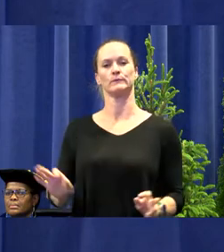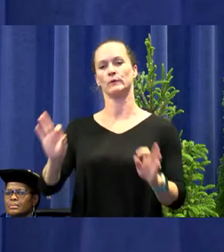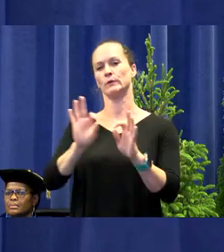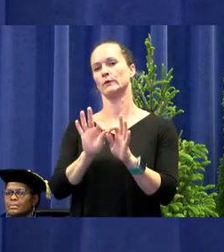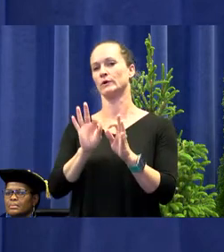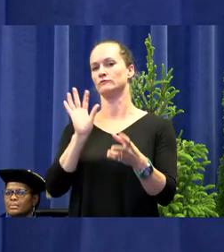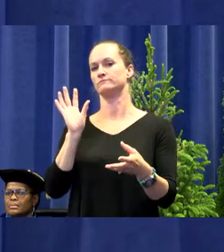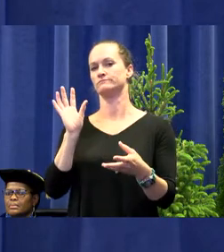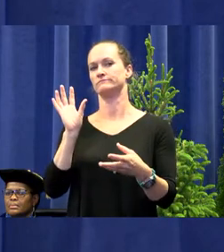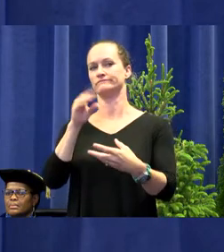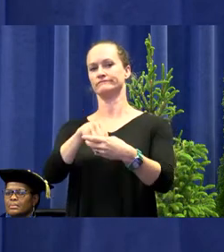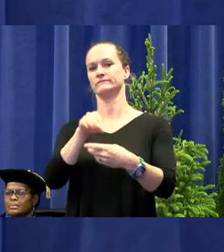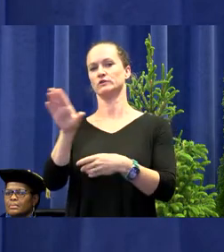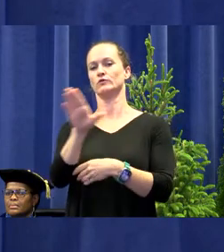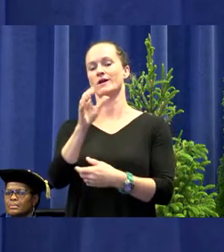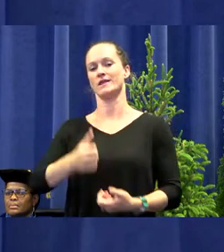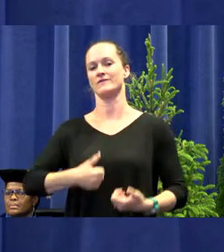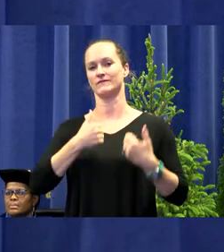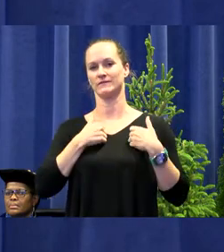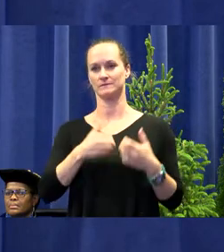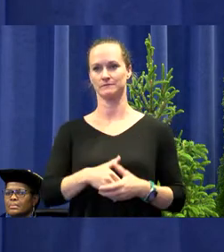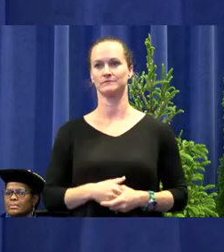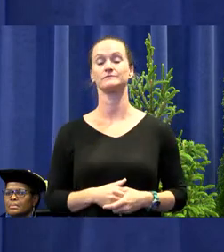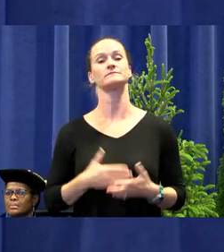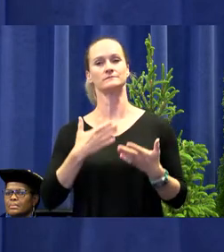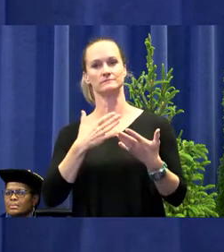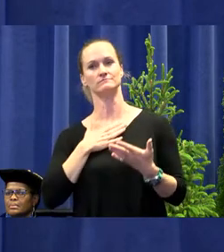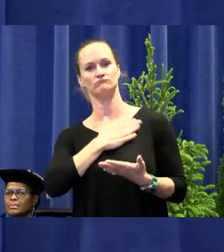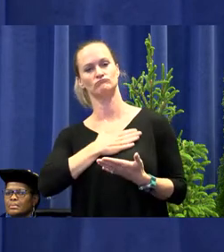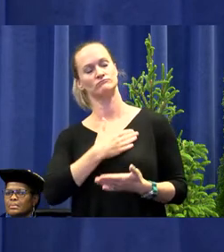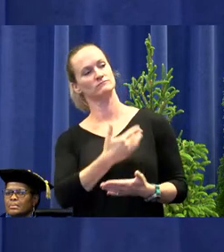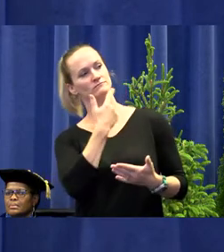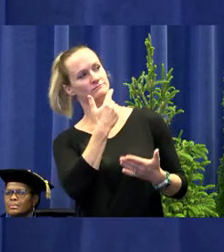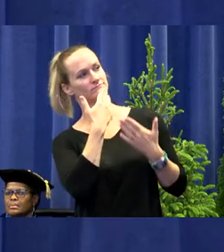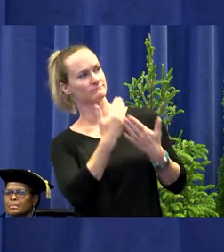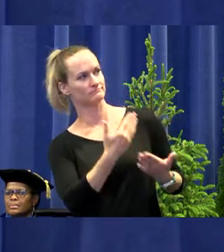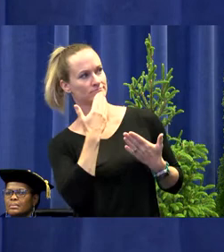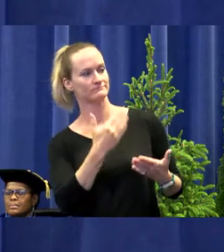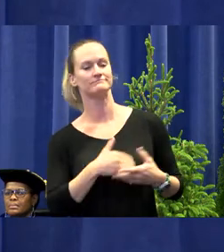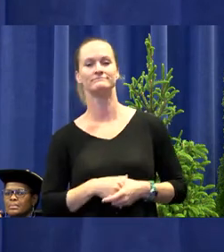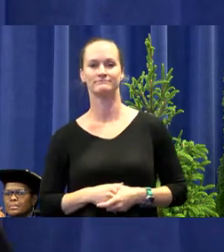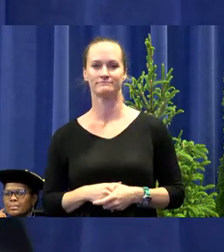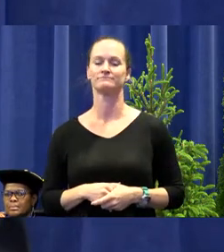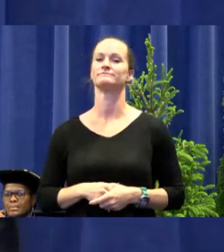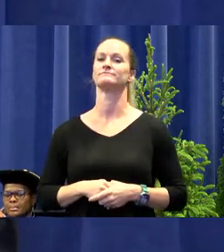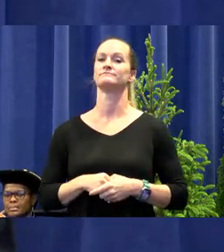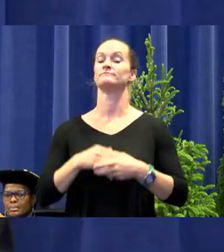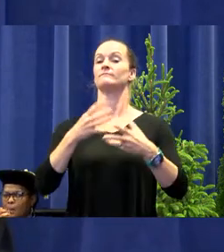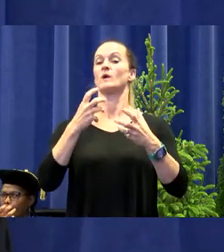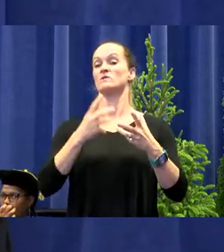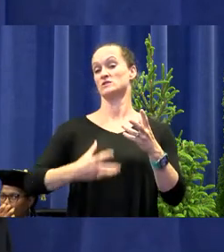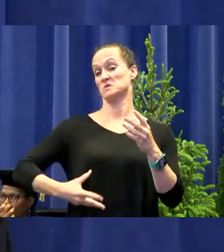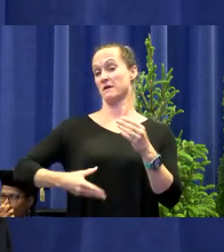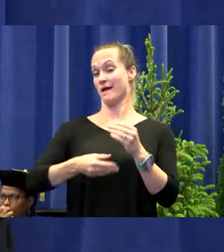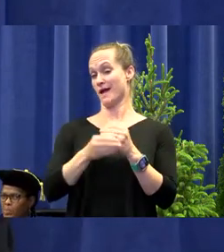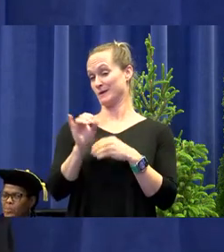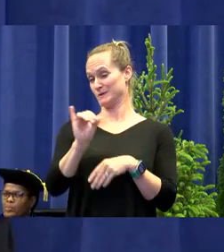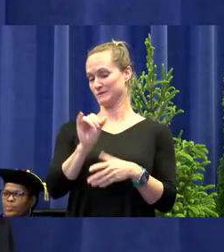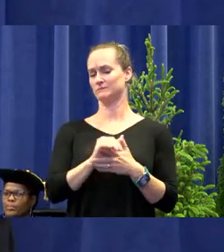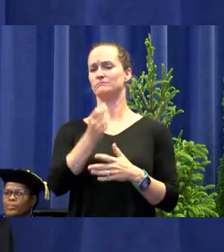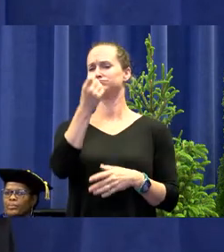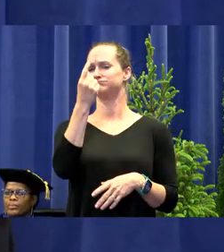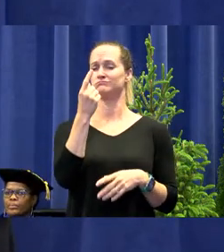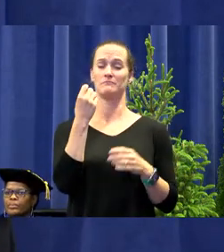lives. And if you can, thank them for their support. I would also add that despite the pessimism that